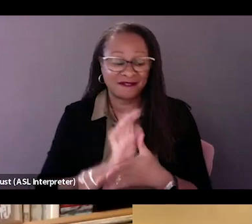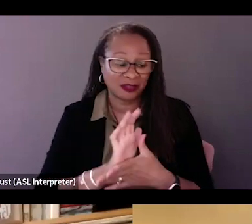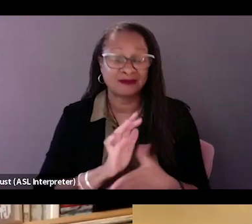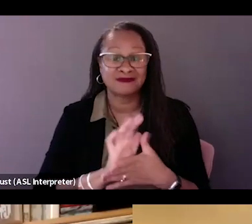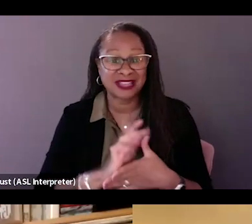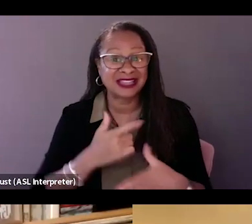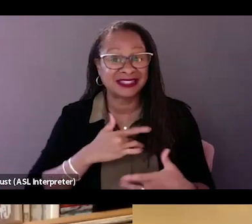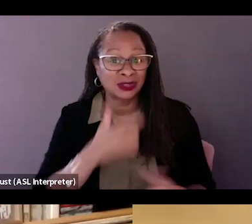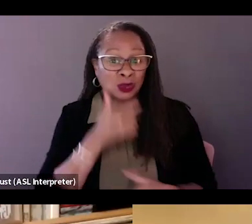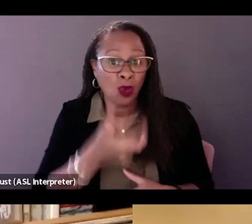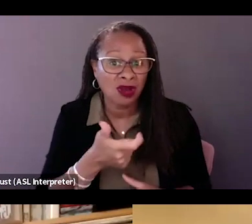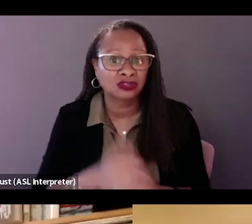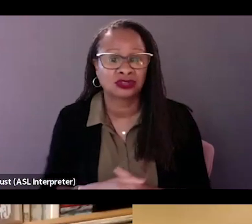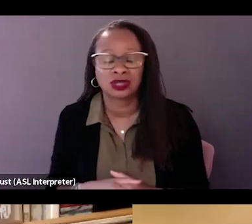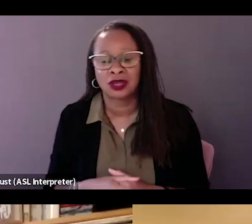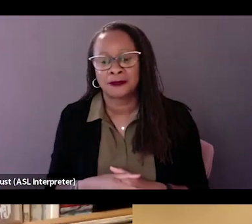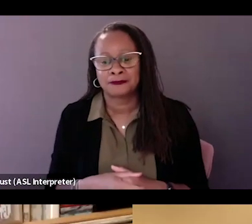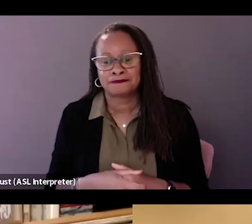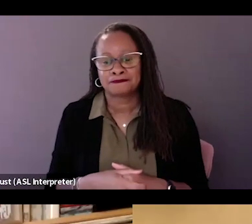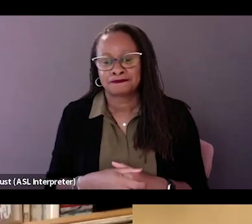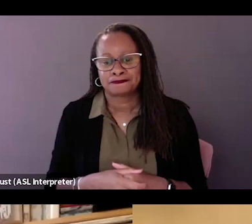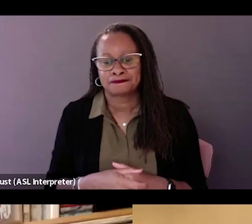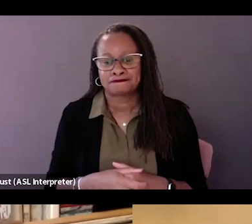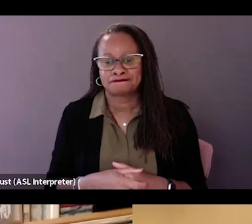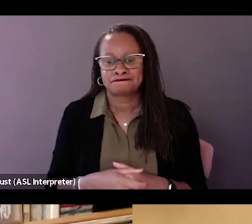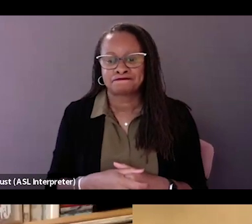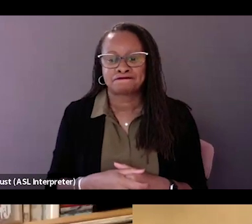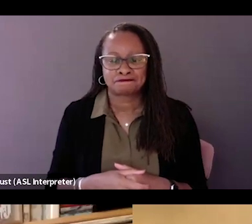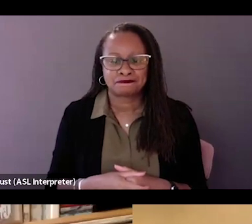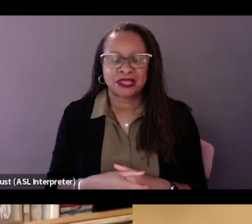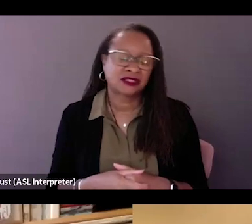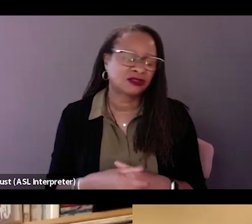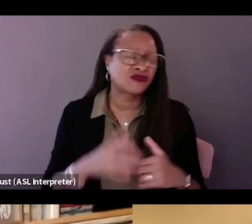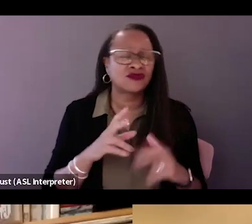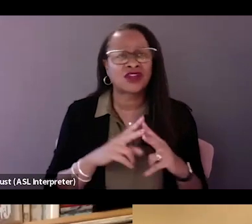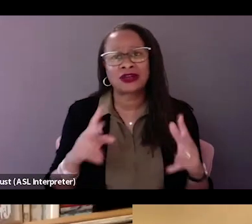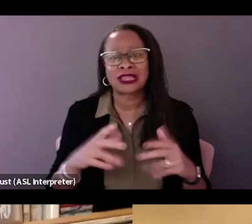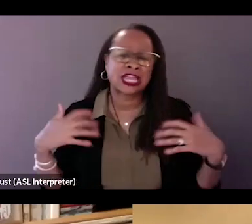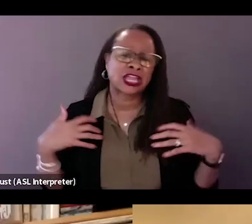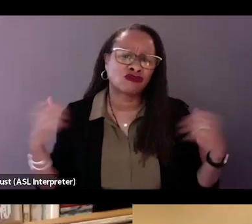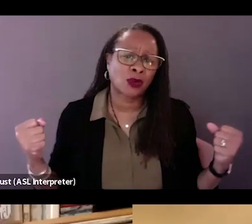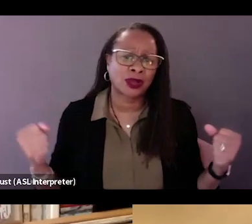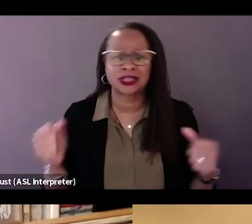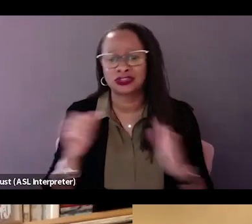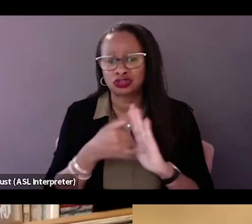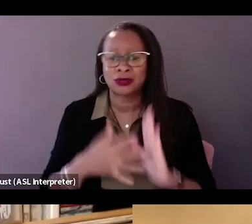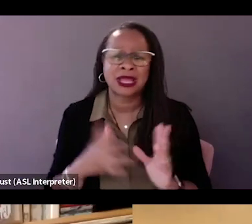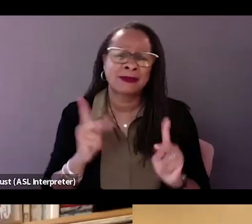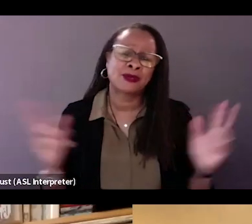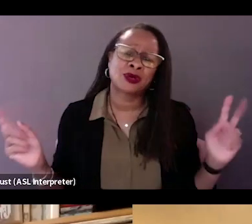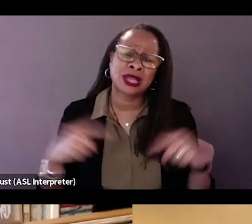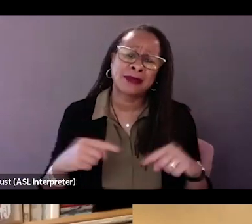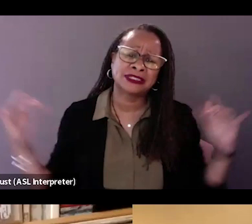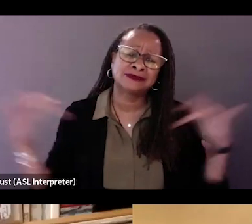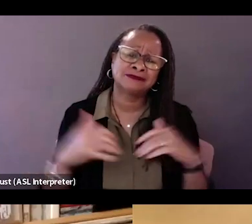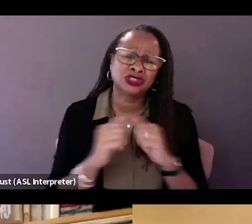watching was about sometimes very heroic journalism, sort of people coming together,